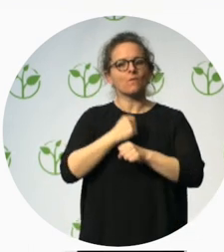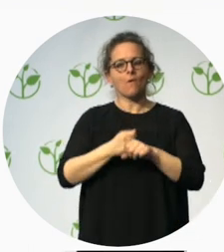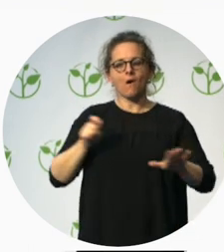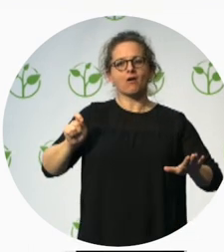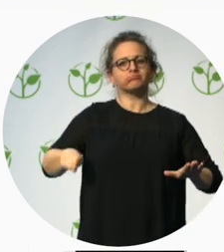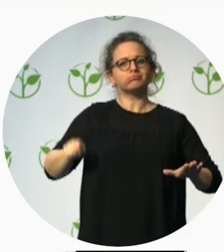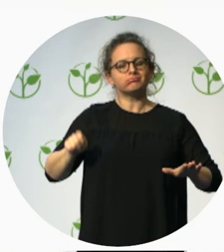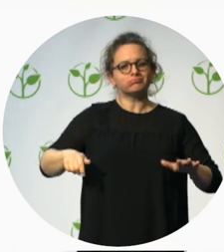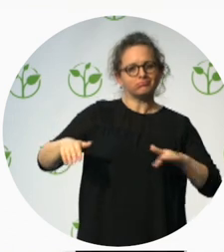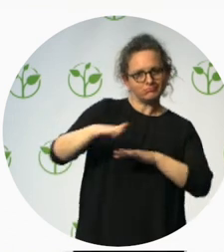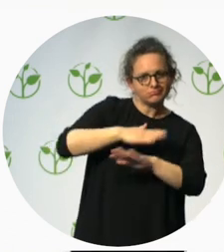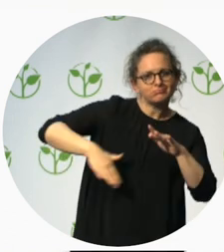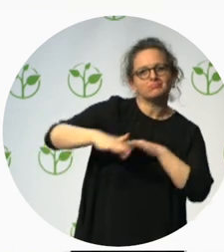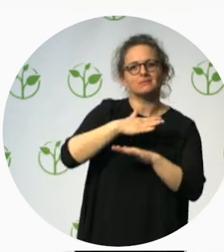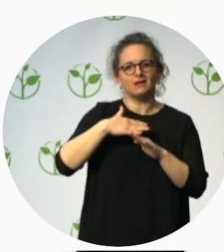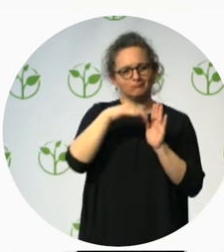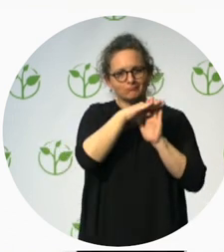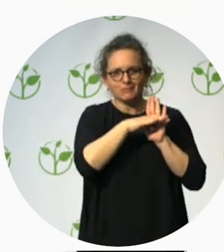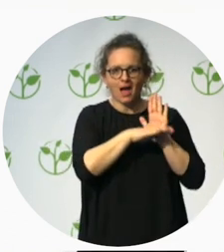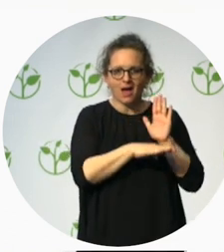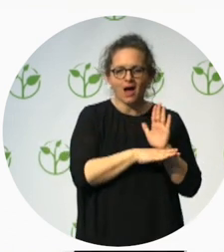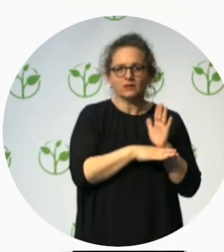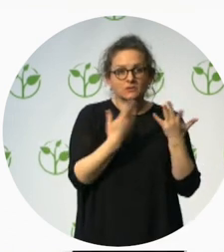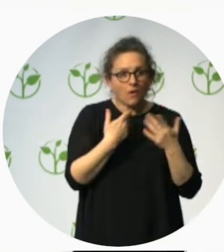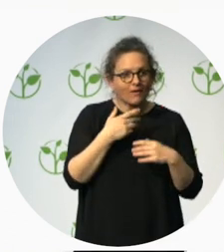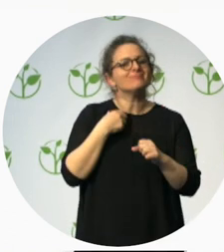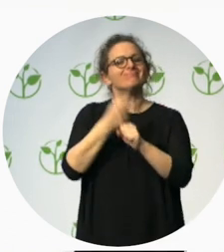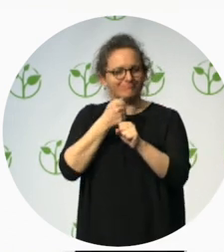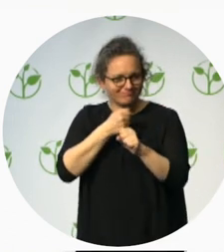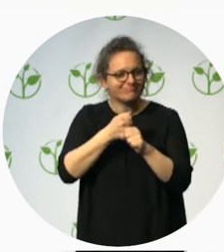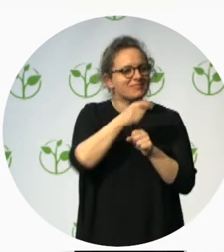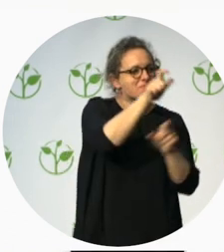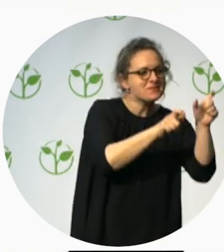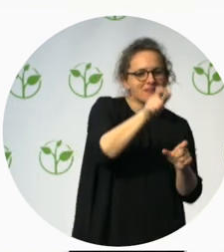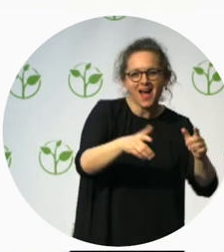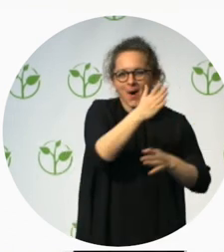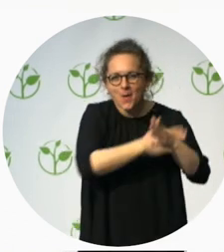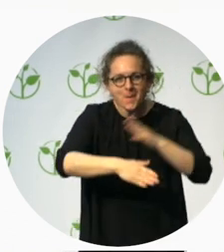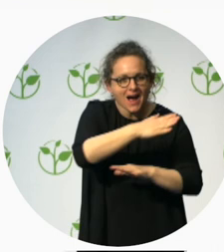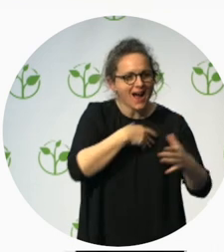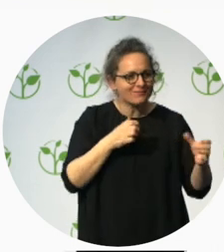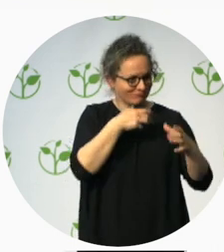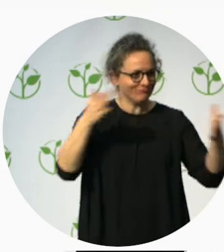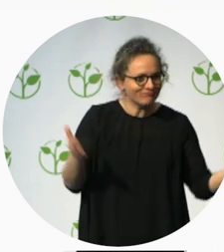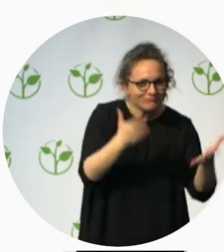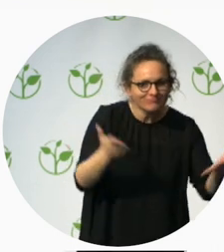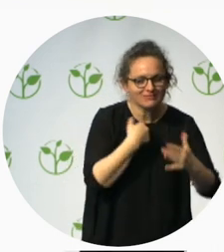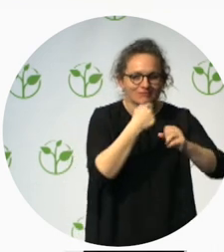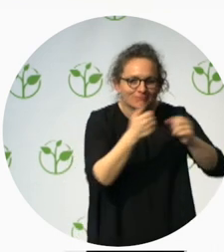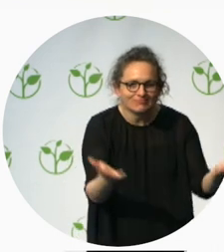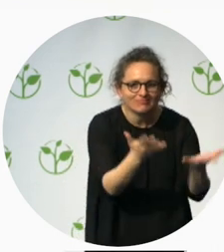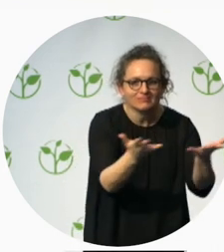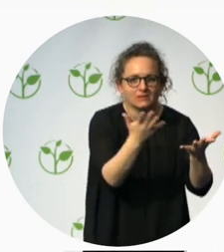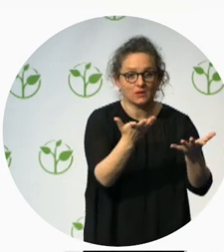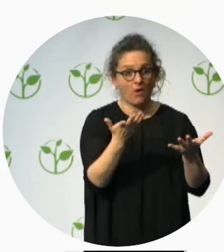in this room. Accessibility has been crucial to my success and to the challenges I have faced all the way.